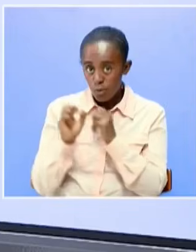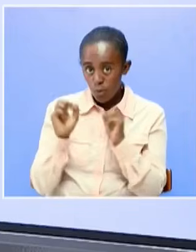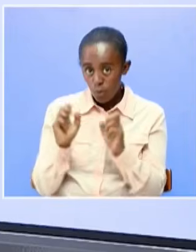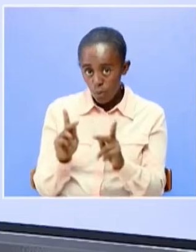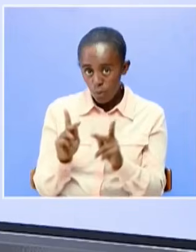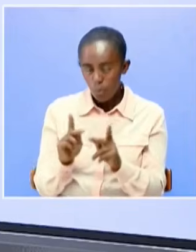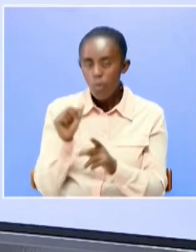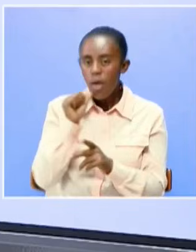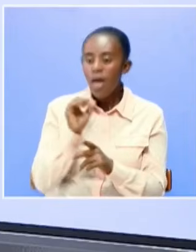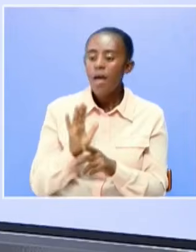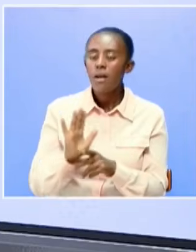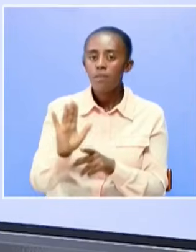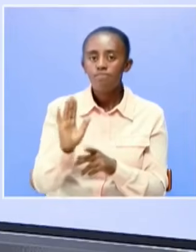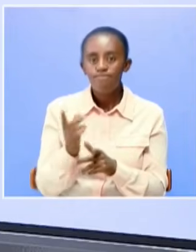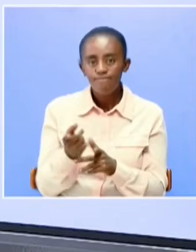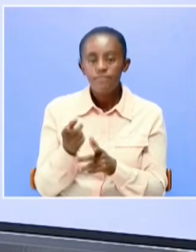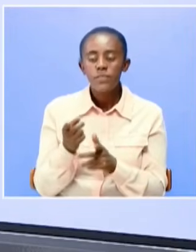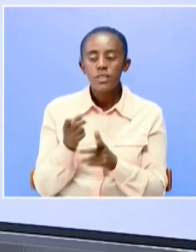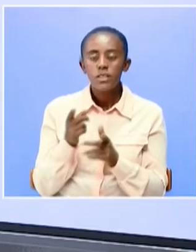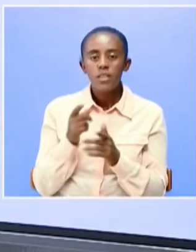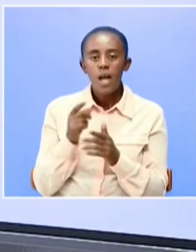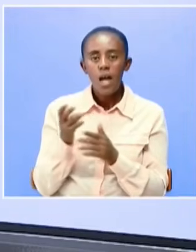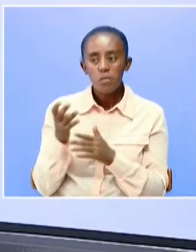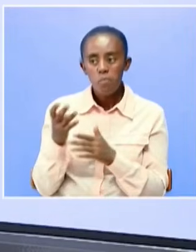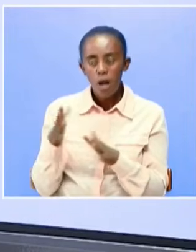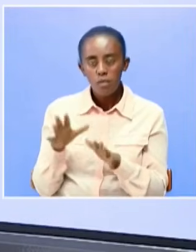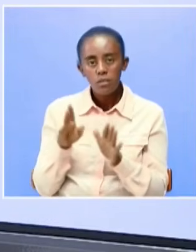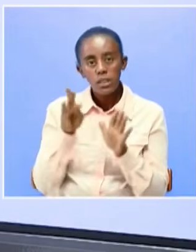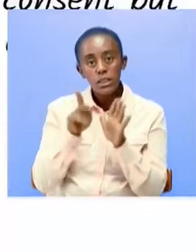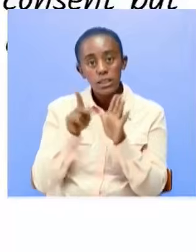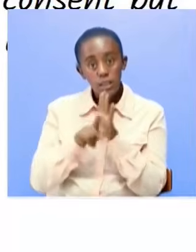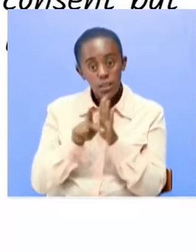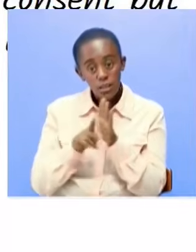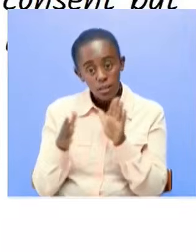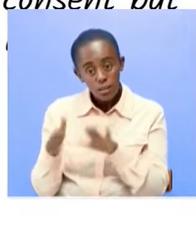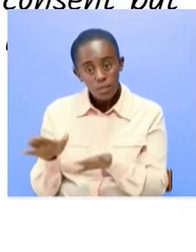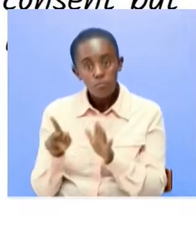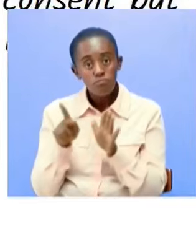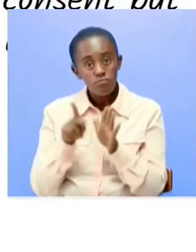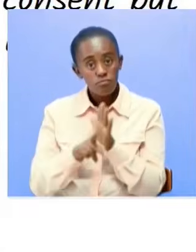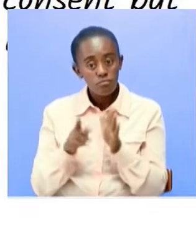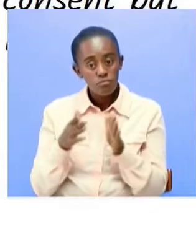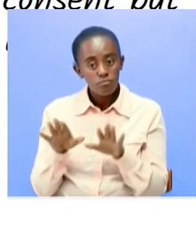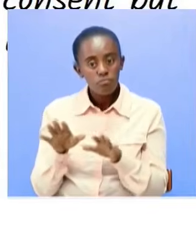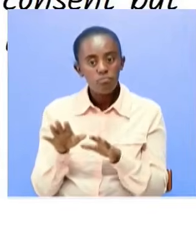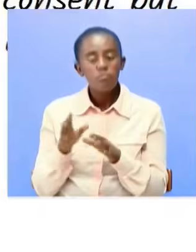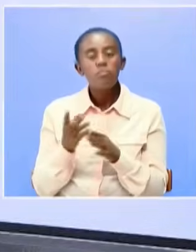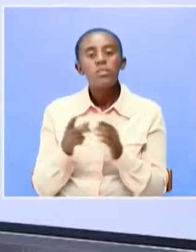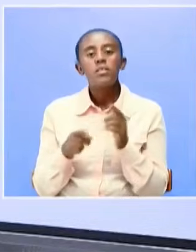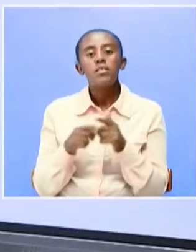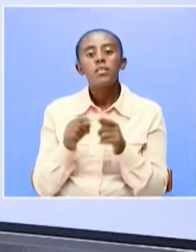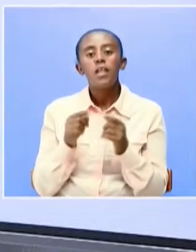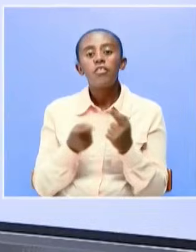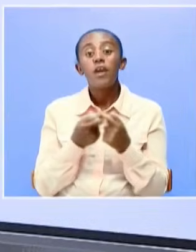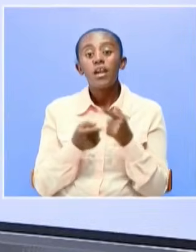her husband was killed. He was killed in the Second